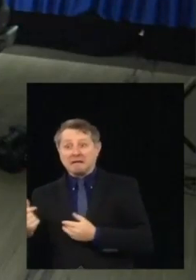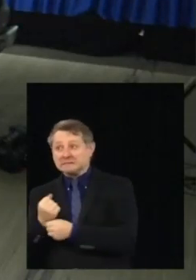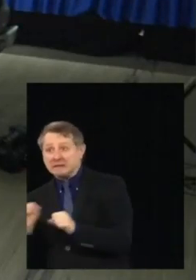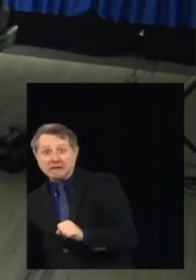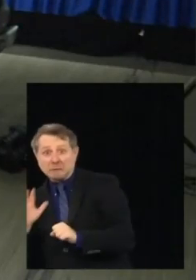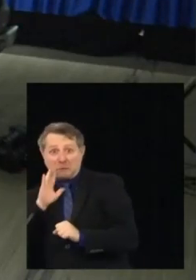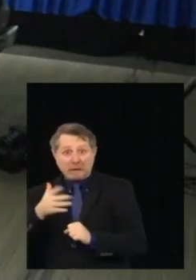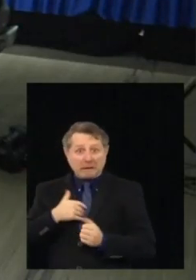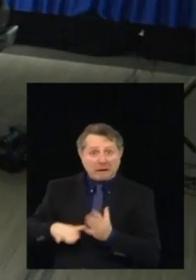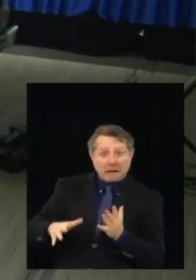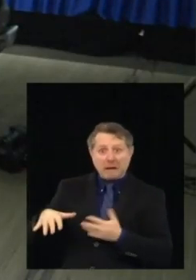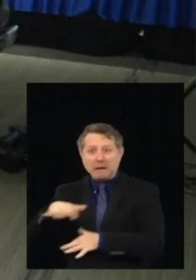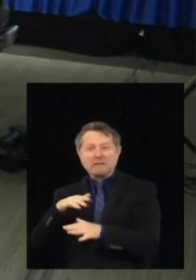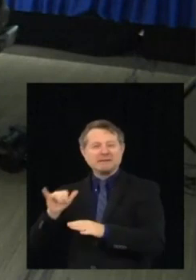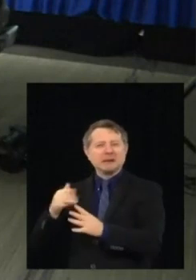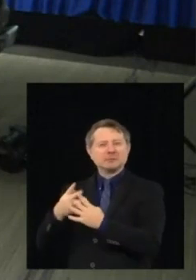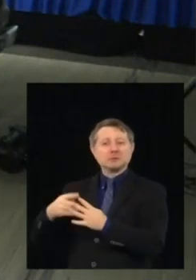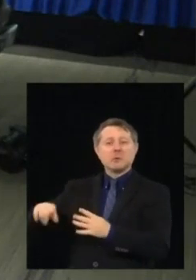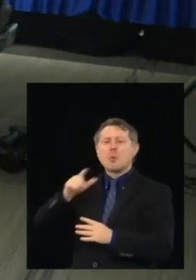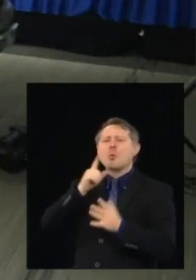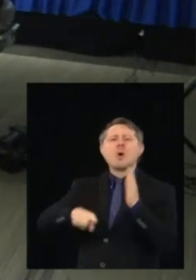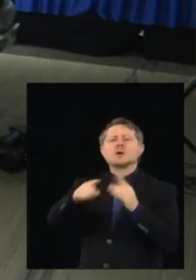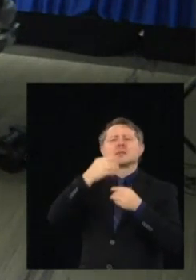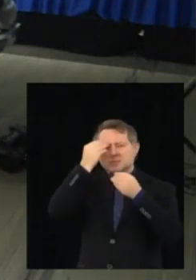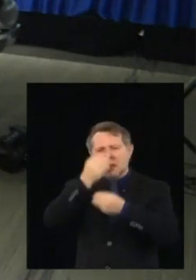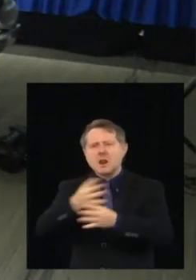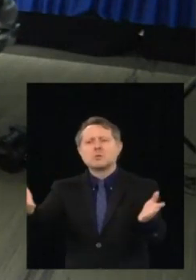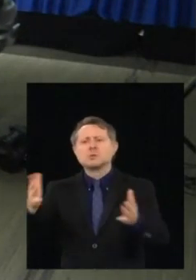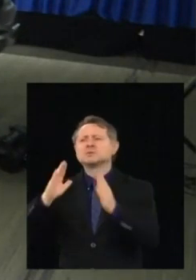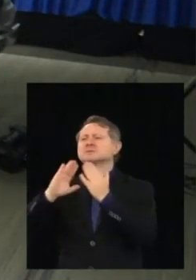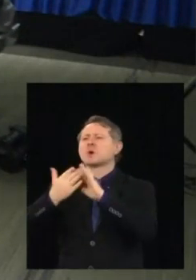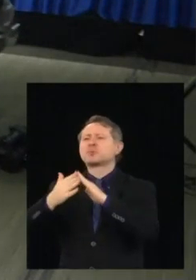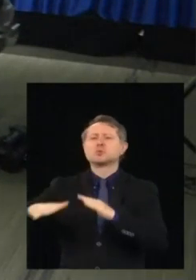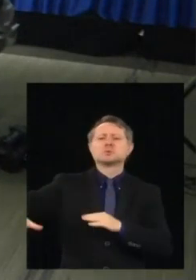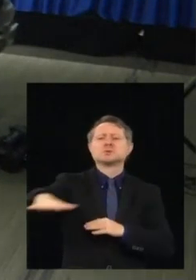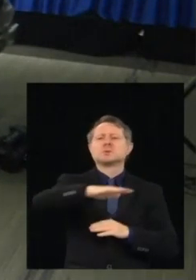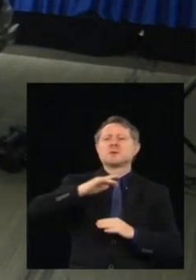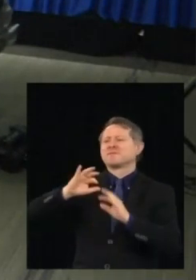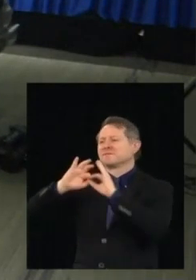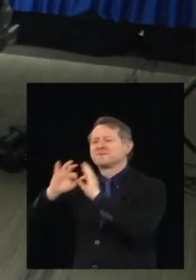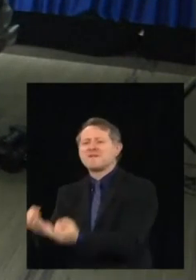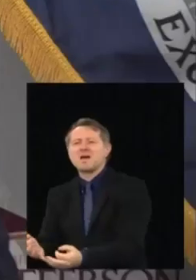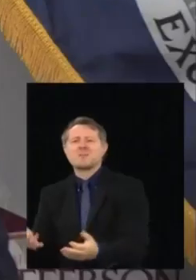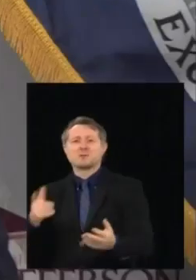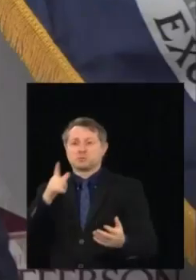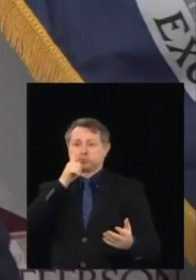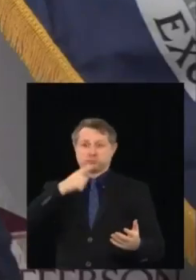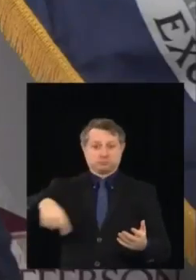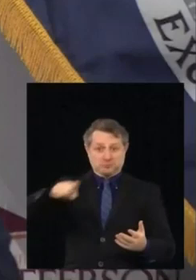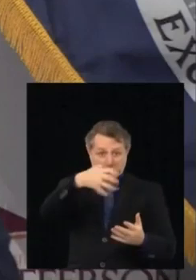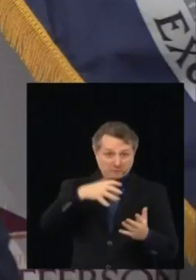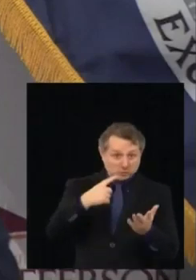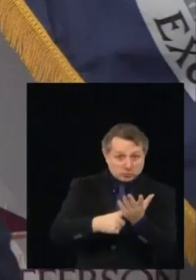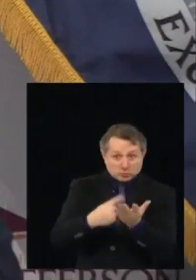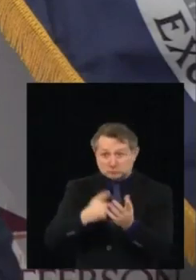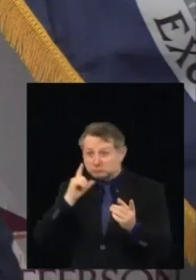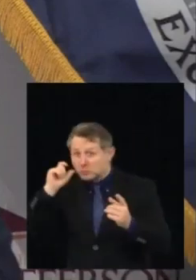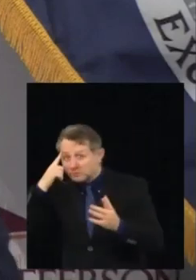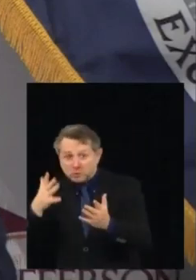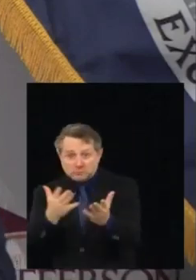those communities that host them, the COs, their families? Is it still on the table, and if so, how many? Well, first I say to